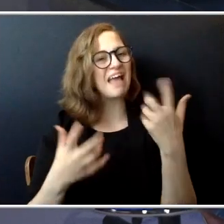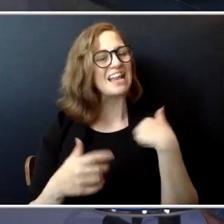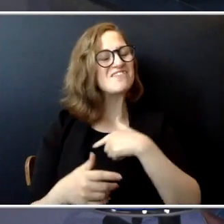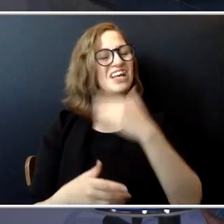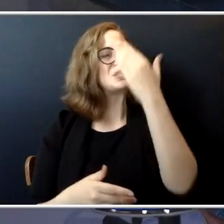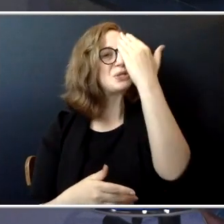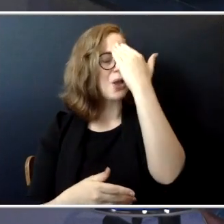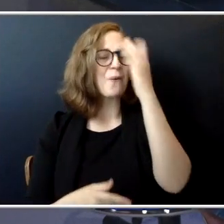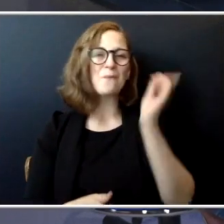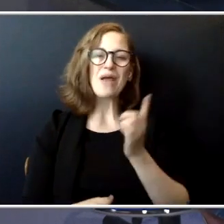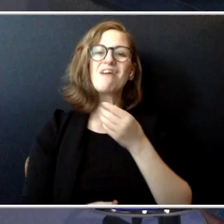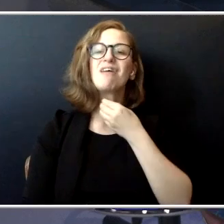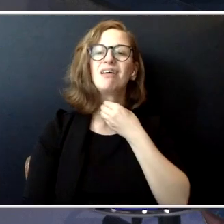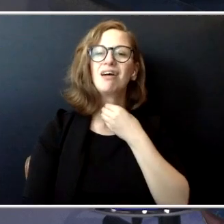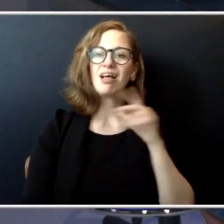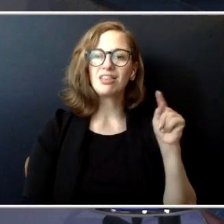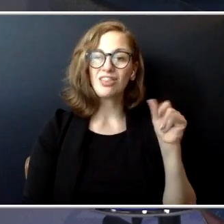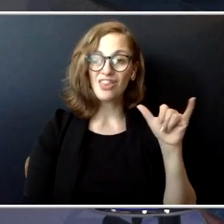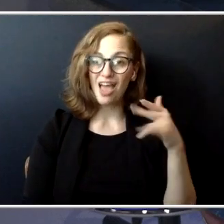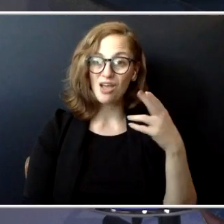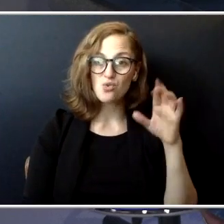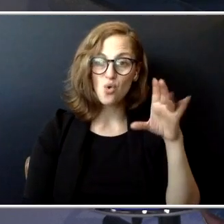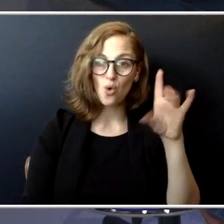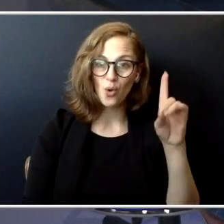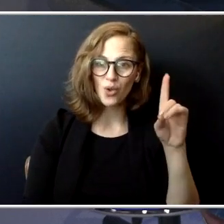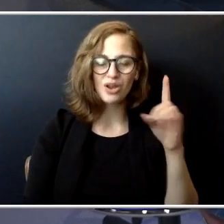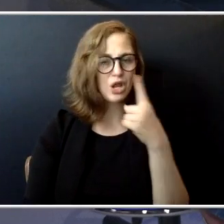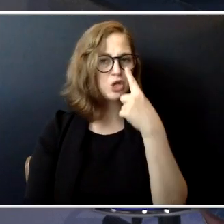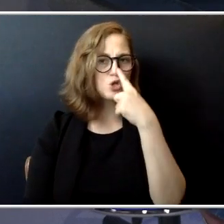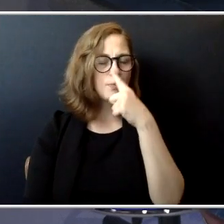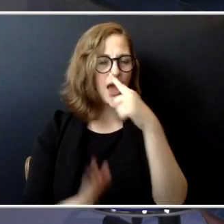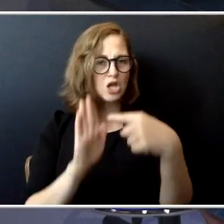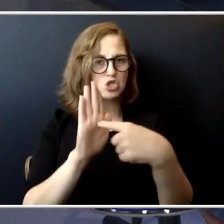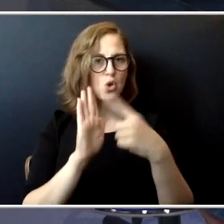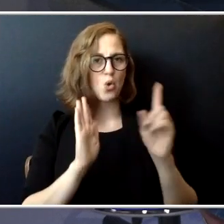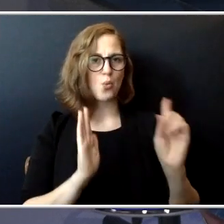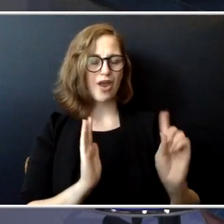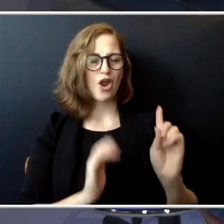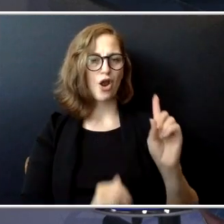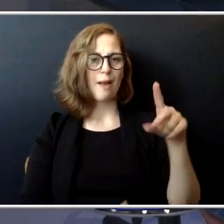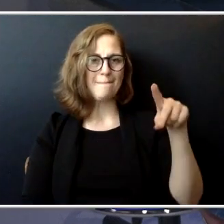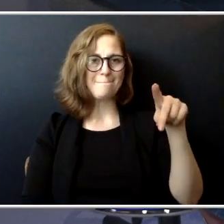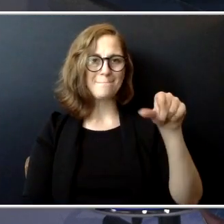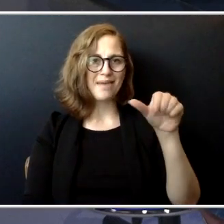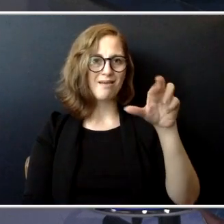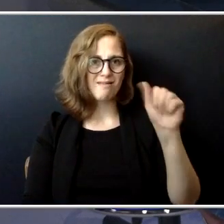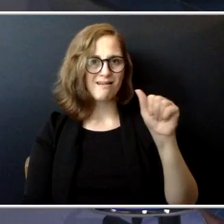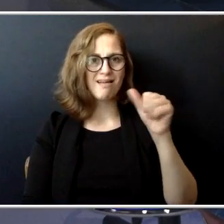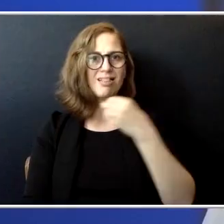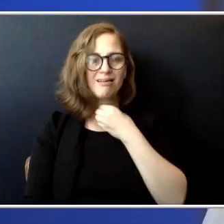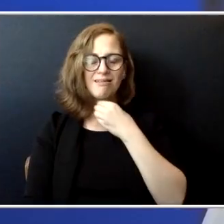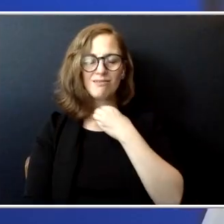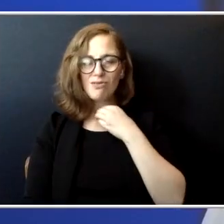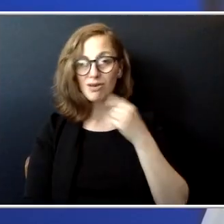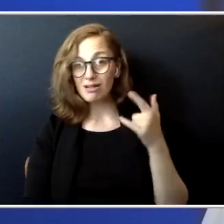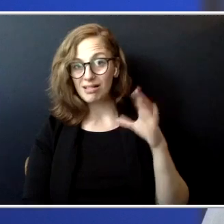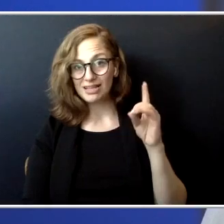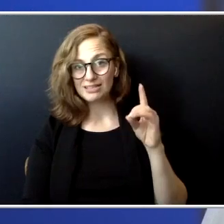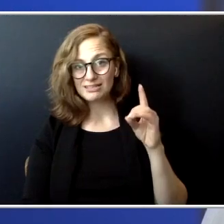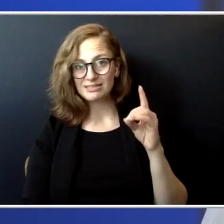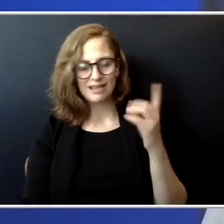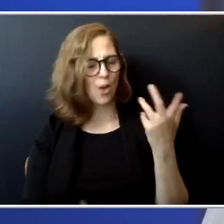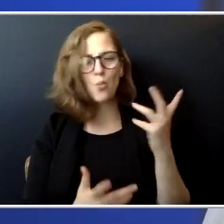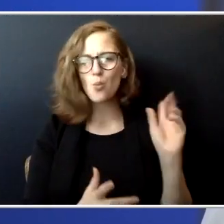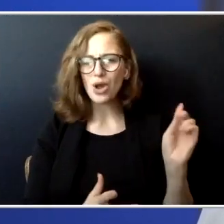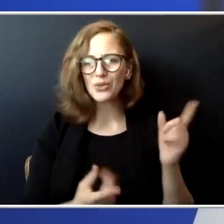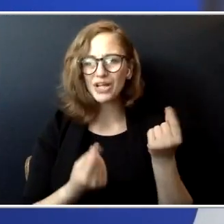Can you show us where the parathyroid glands are located and what do they do in the body? Great question. So the